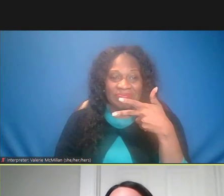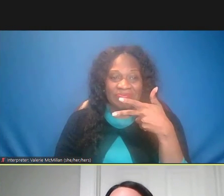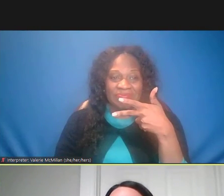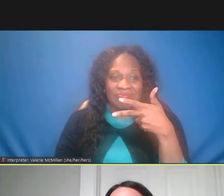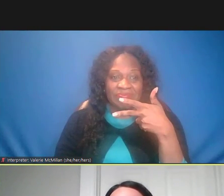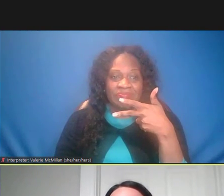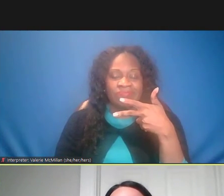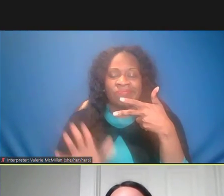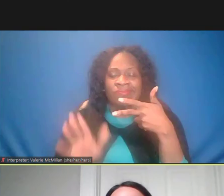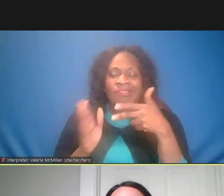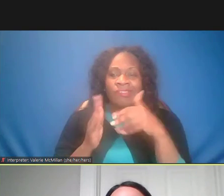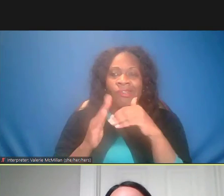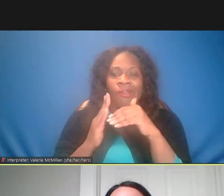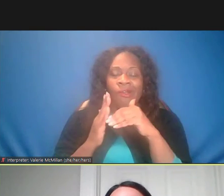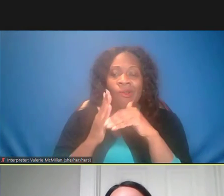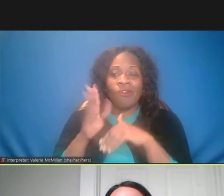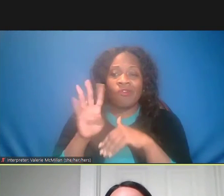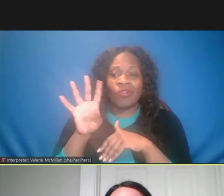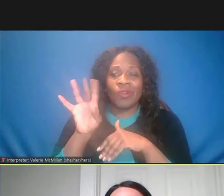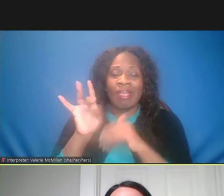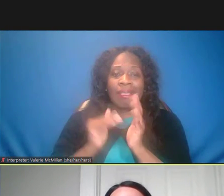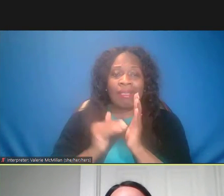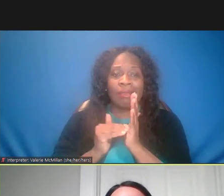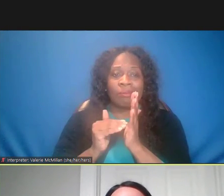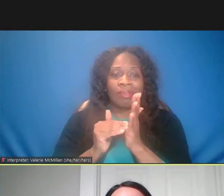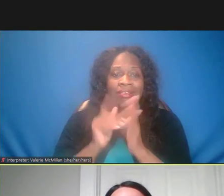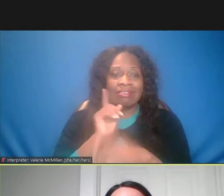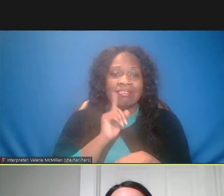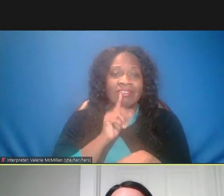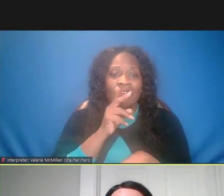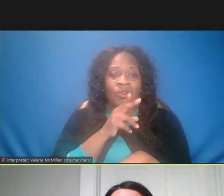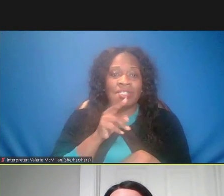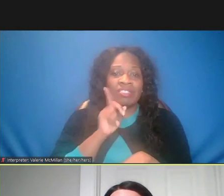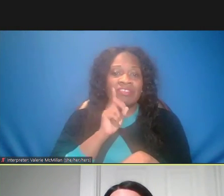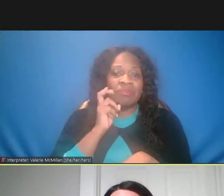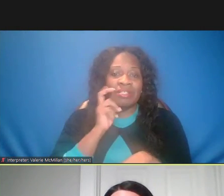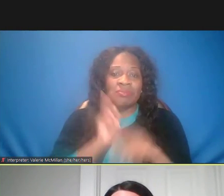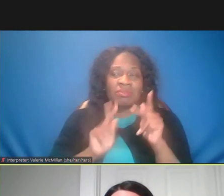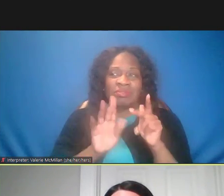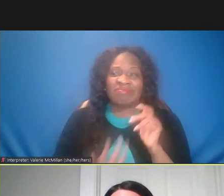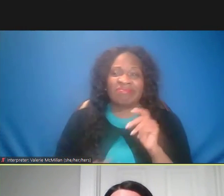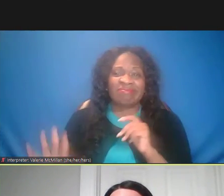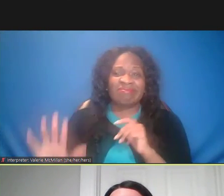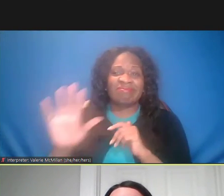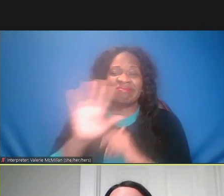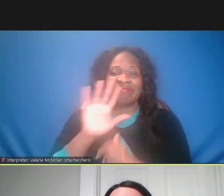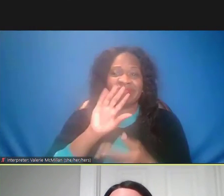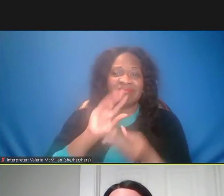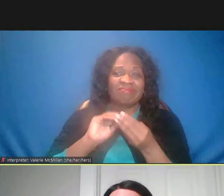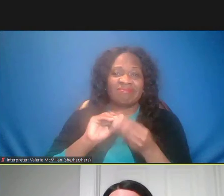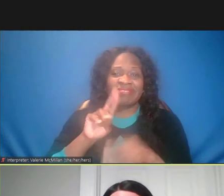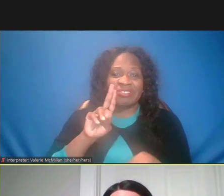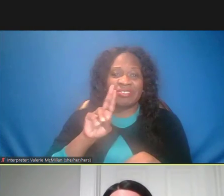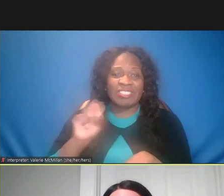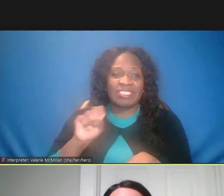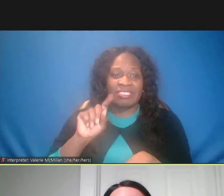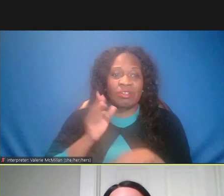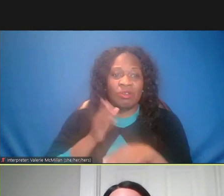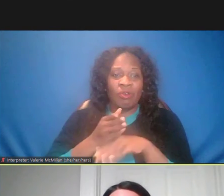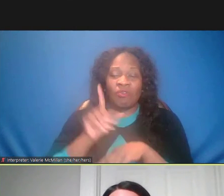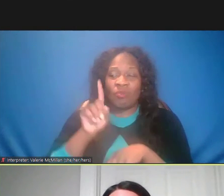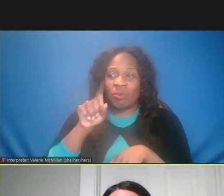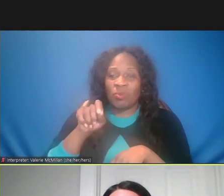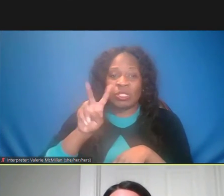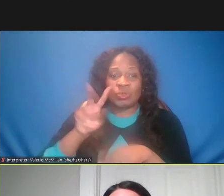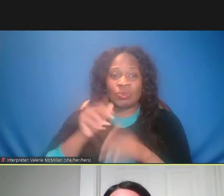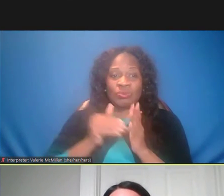There are over 48 million deaf, hard of hearing, and deaf-blind people in the United States, and over 1.2 million here in